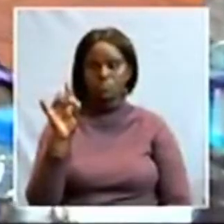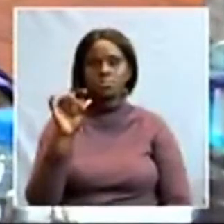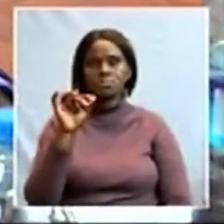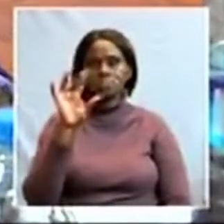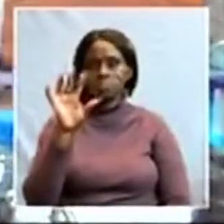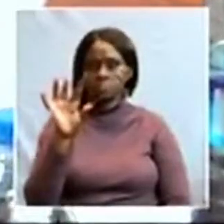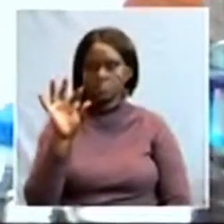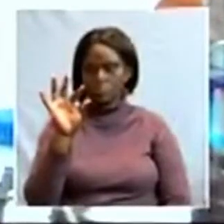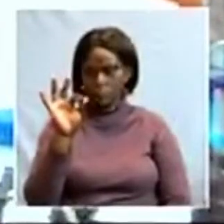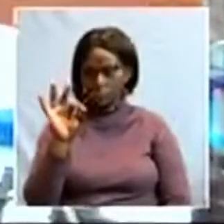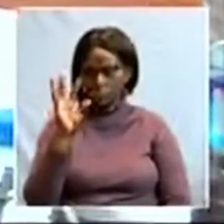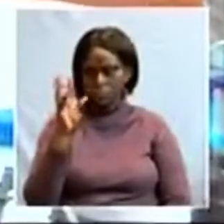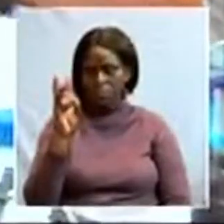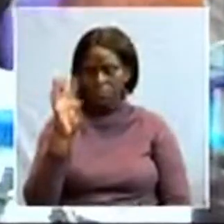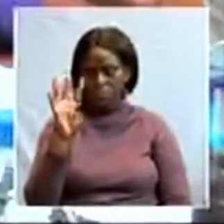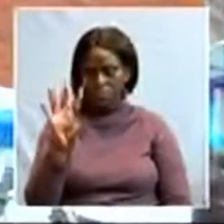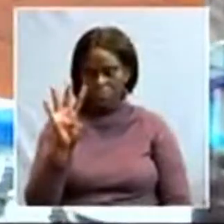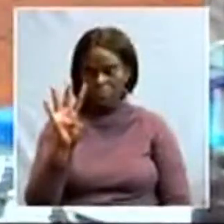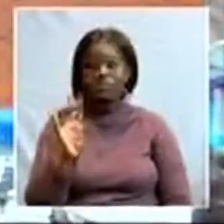727,664.